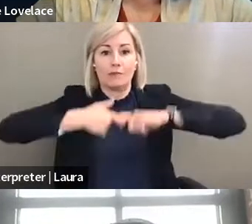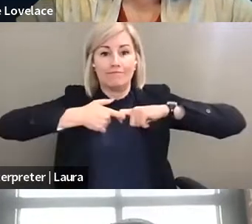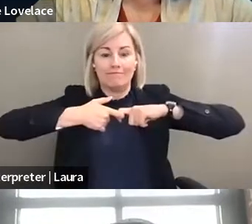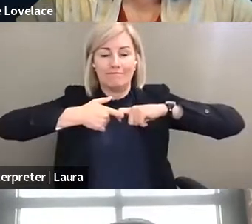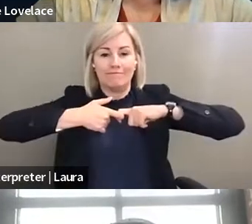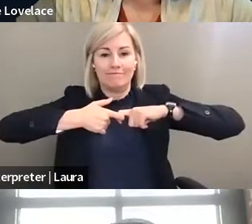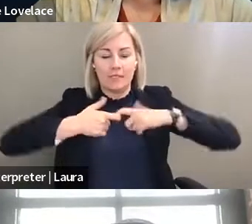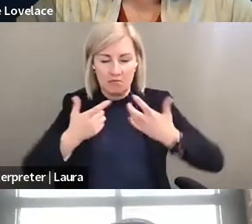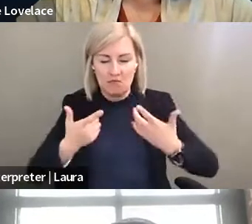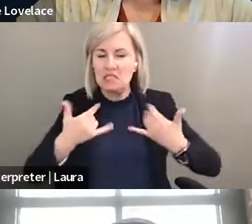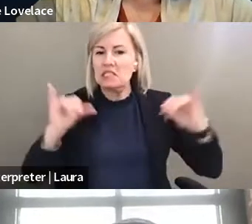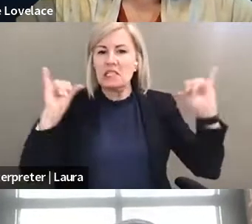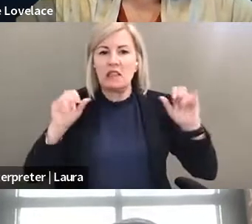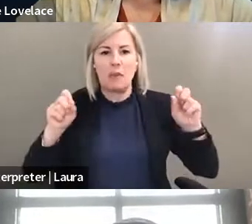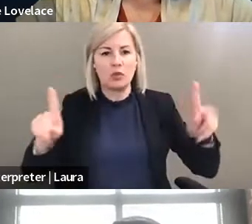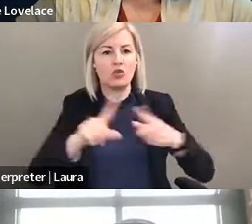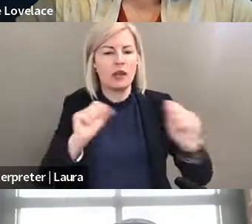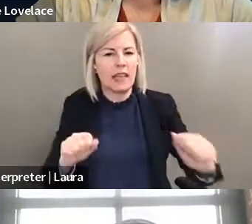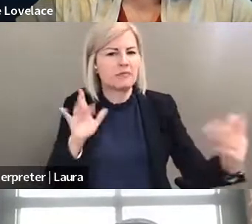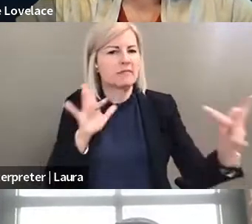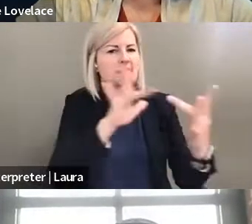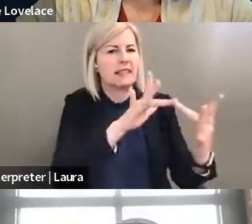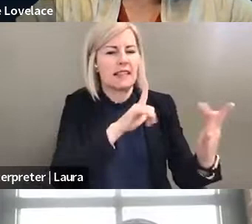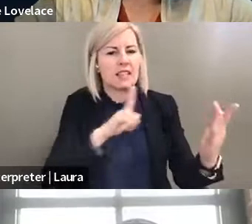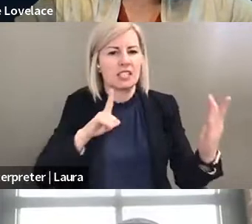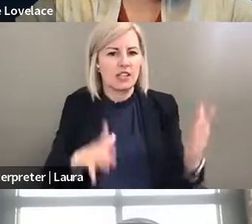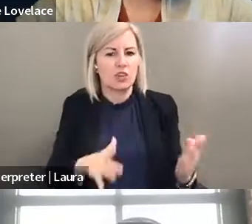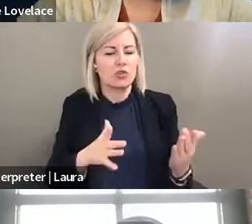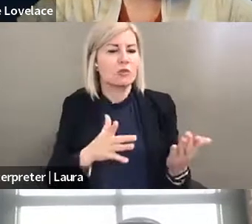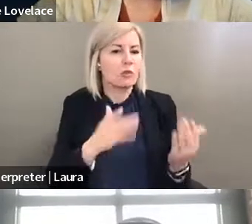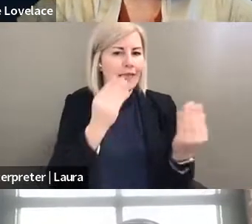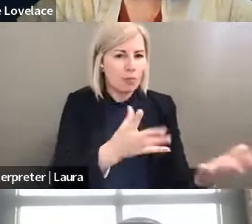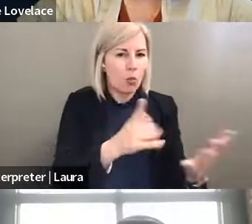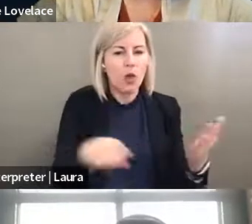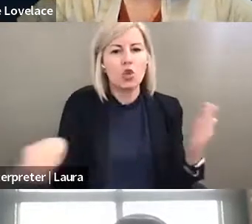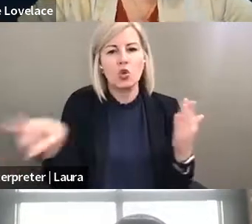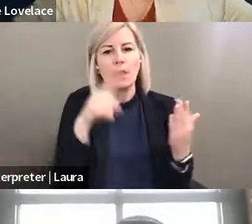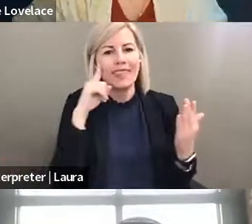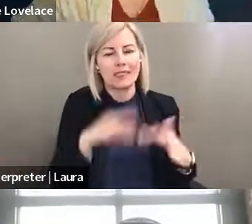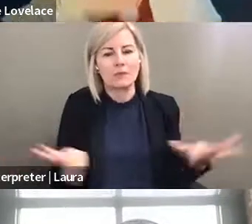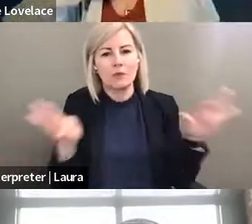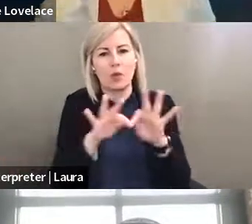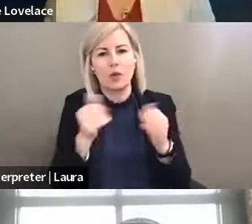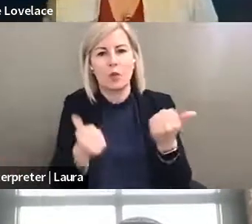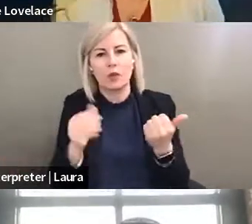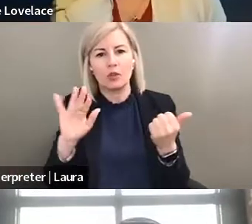is an opportunity to reach out to legislators to let them know what you think is important and which bill is important. And they might be